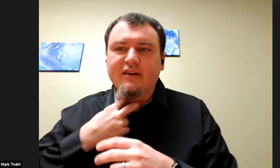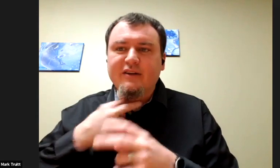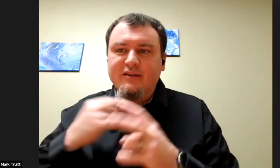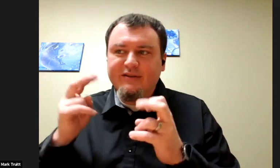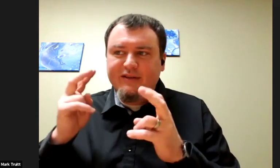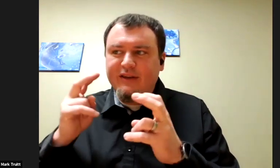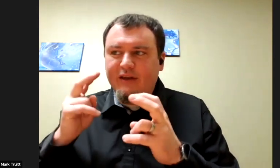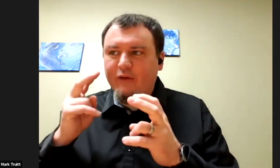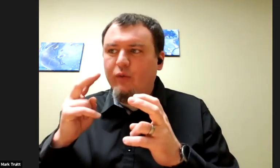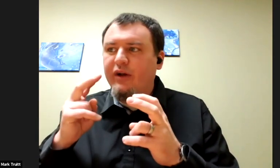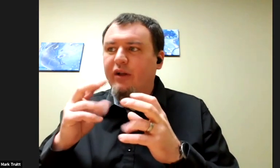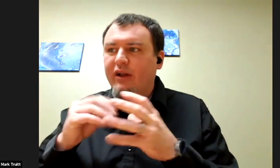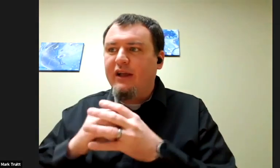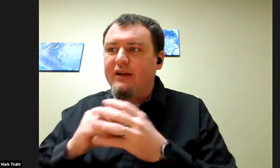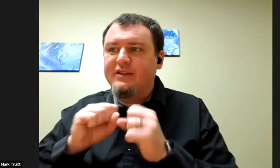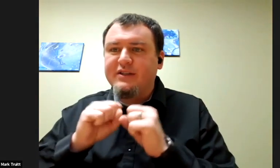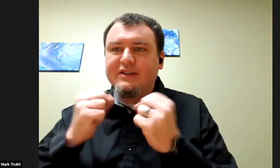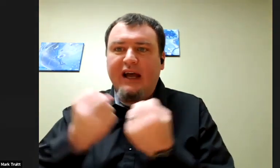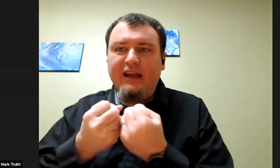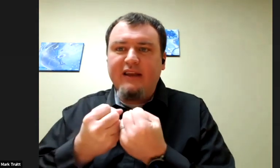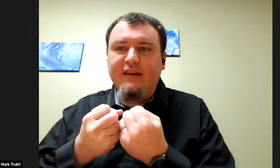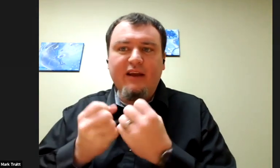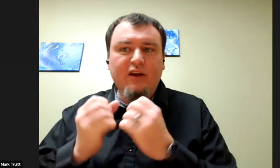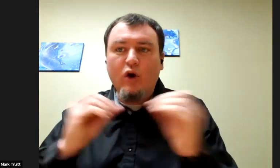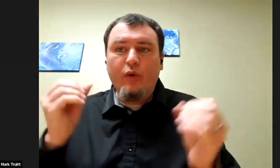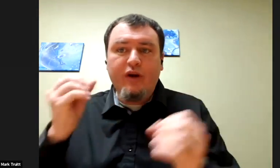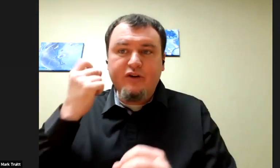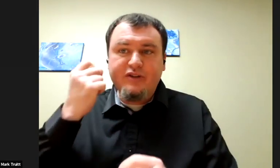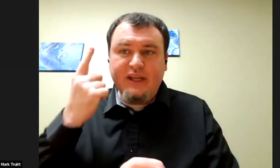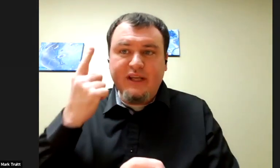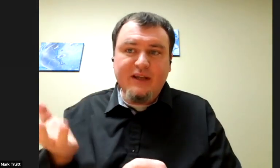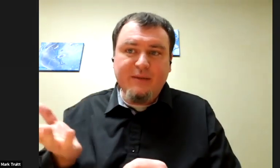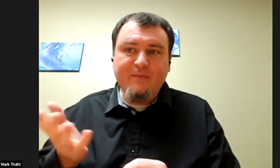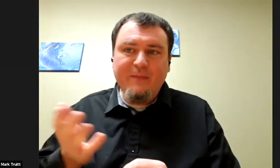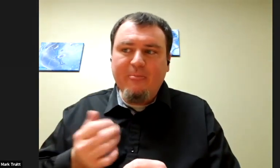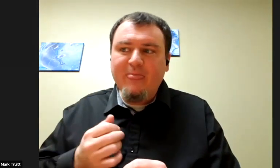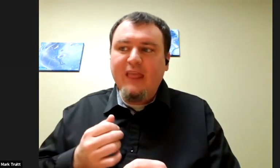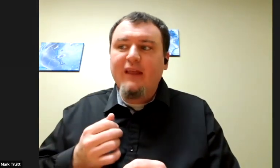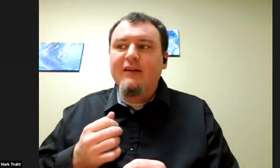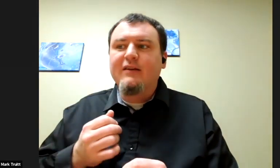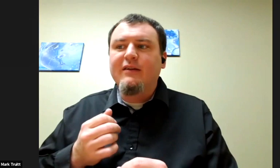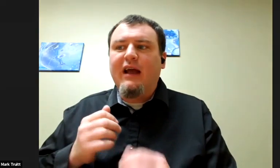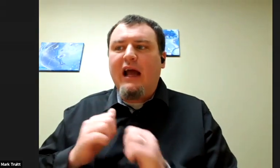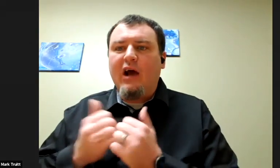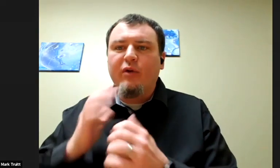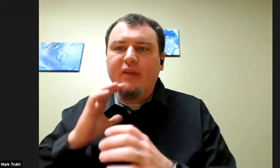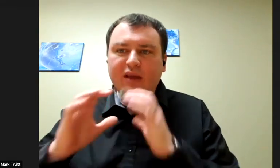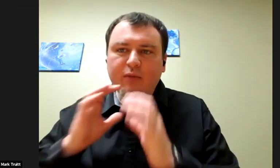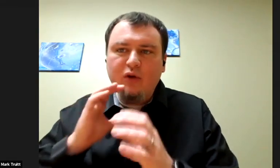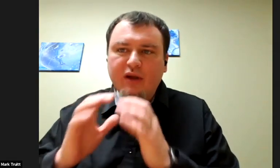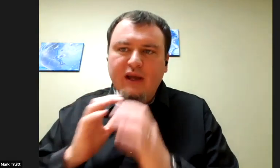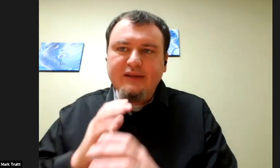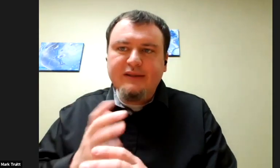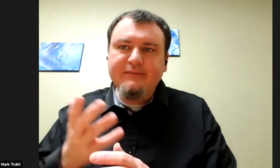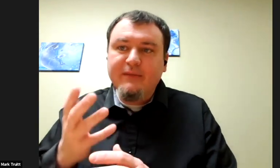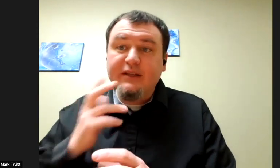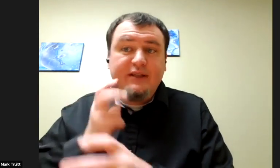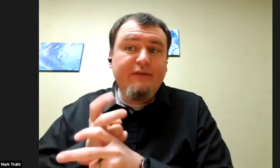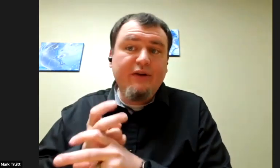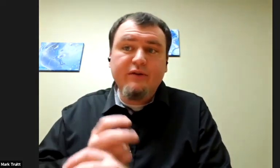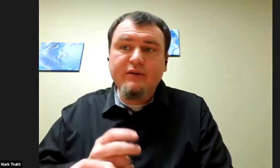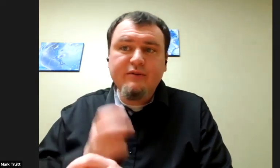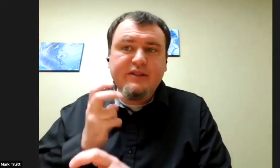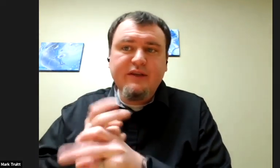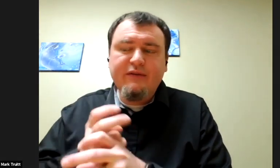stuck, if you will, in a society that no one understands them, how do they communicate?